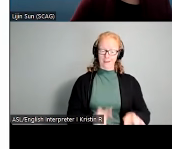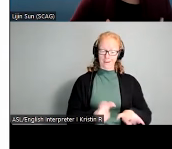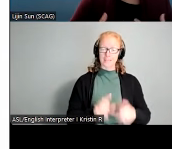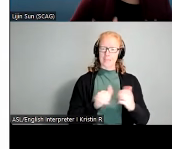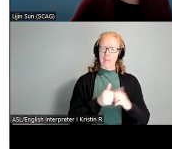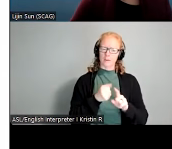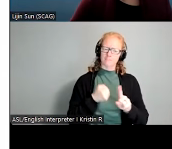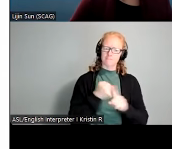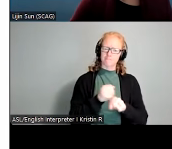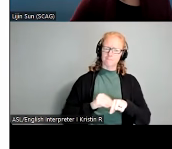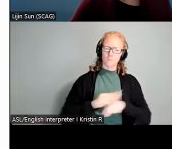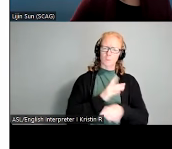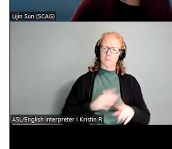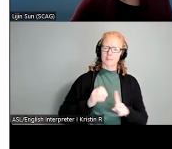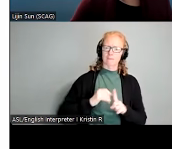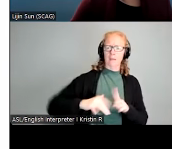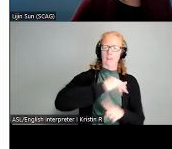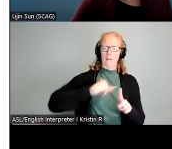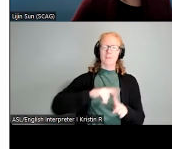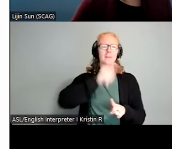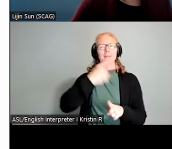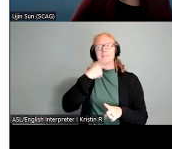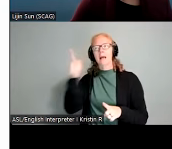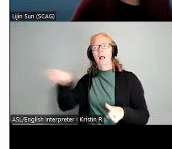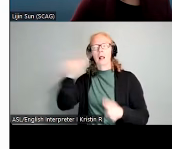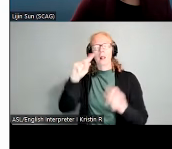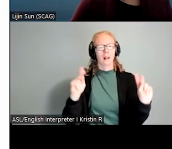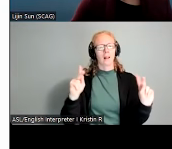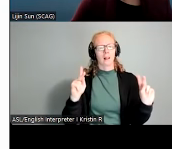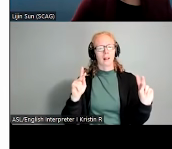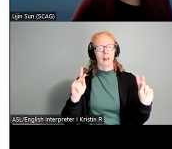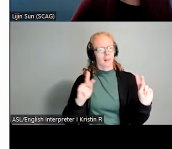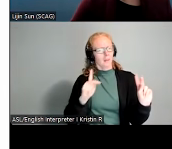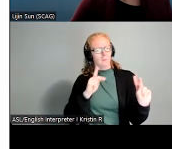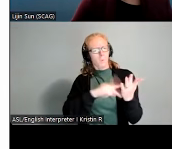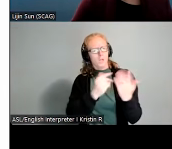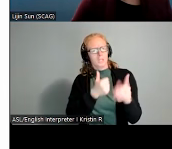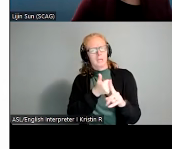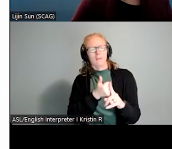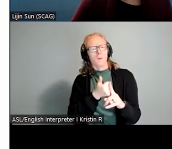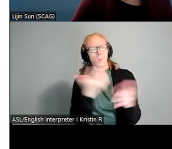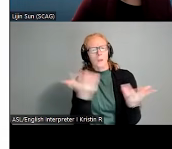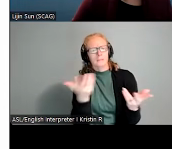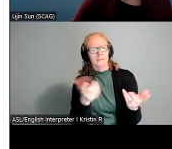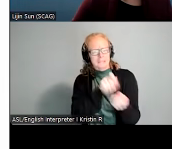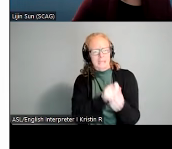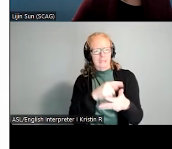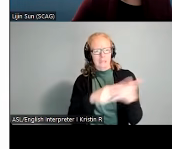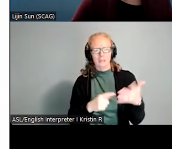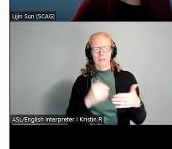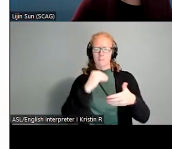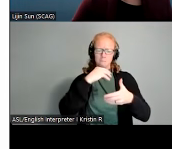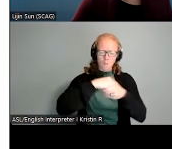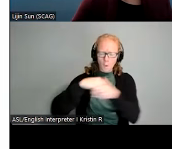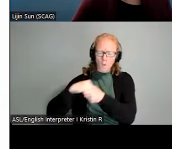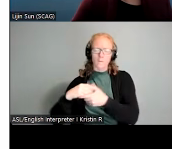impacts, the lead agency has to tell the public and decision makers what is the project, what are the components, what are the processes,